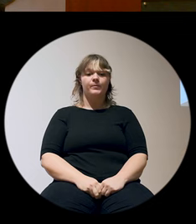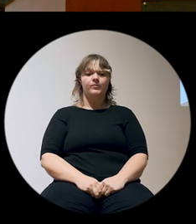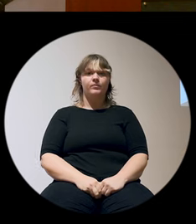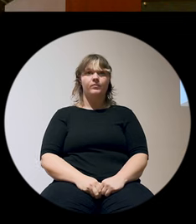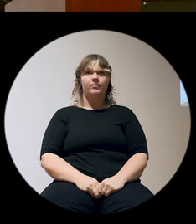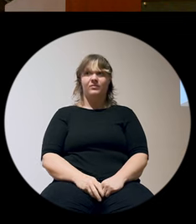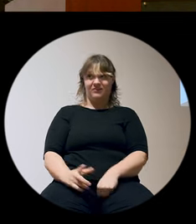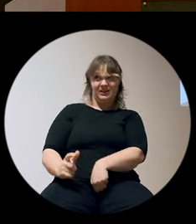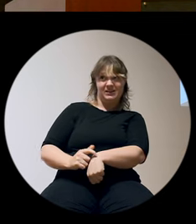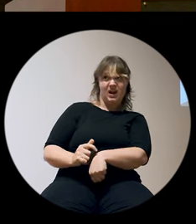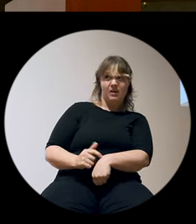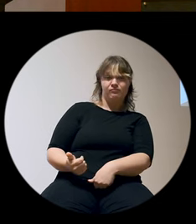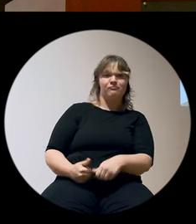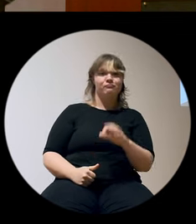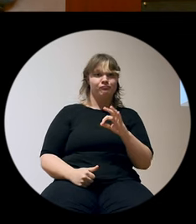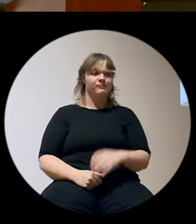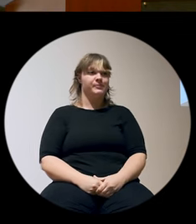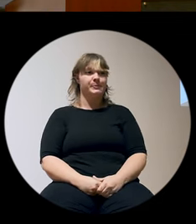How are we doing on time? Good.